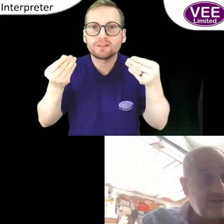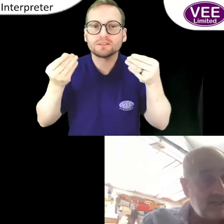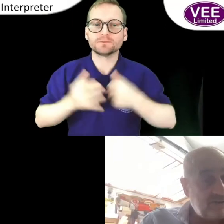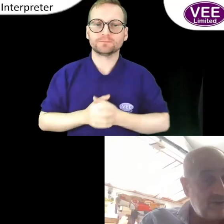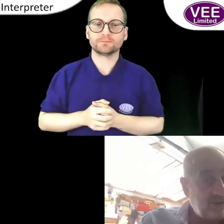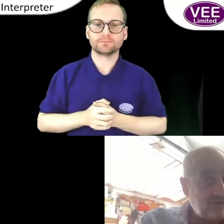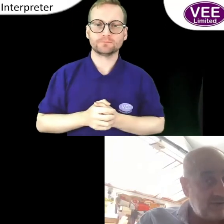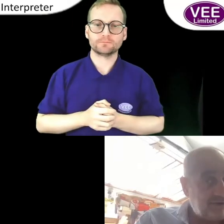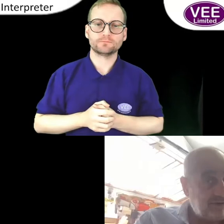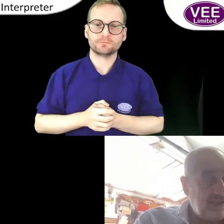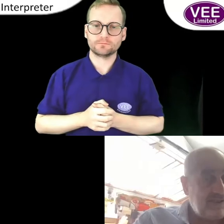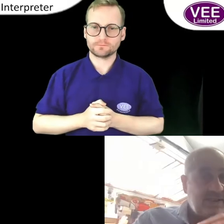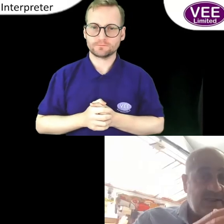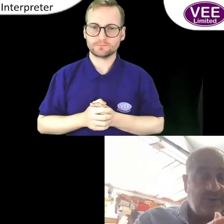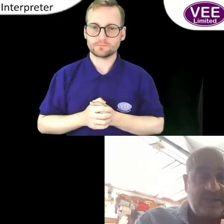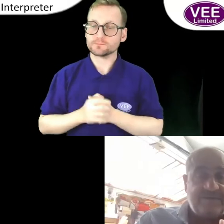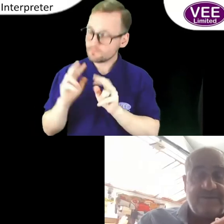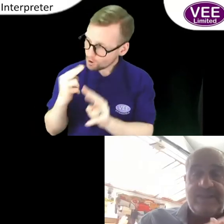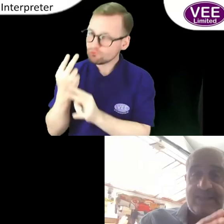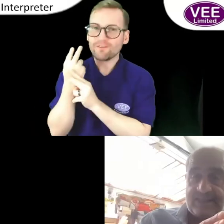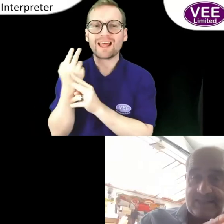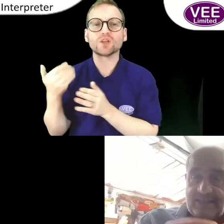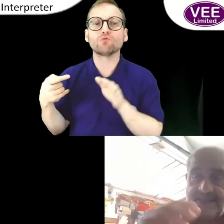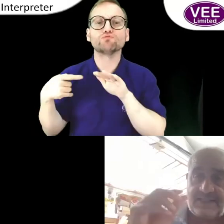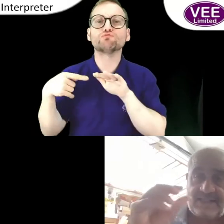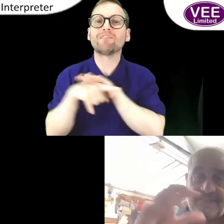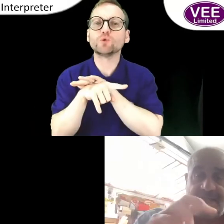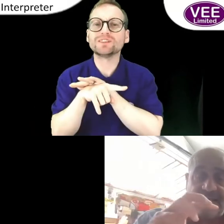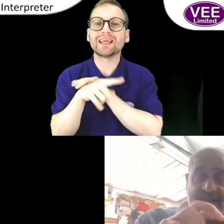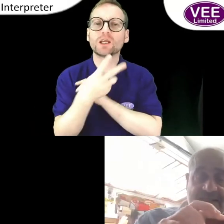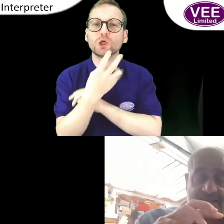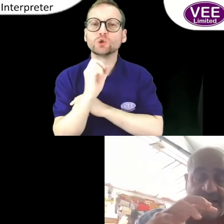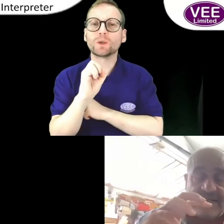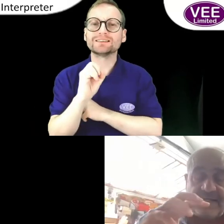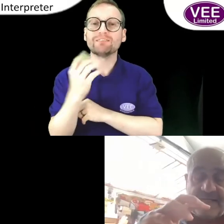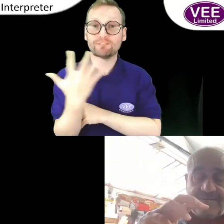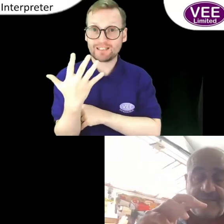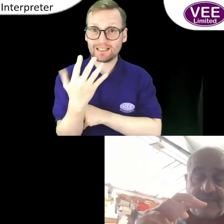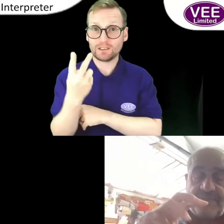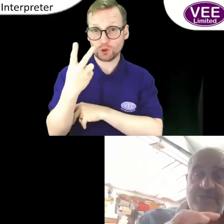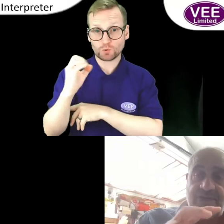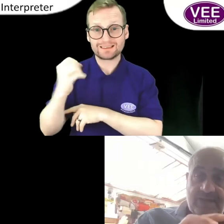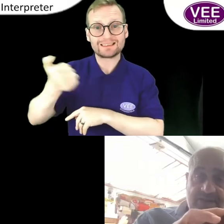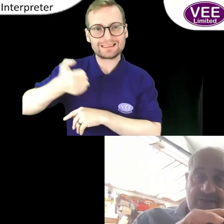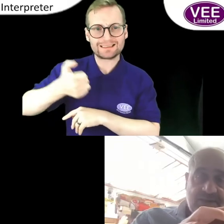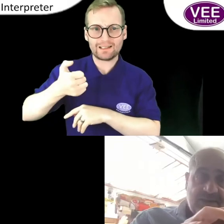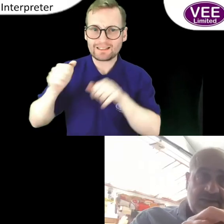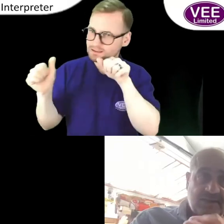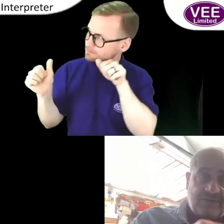Reflecting on the question of refugees in 2015 and 16, I made this